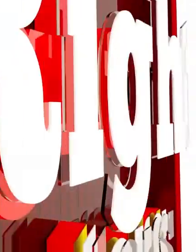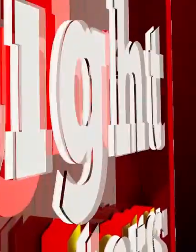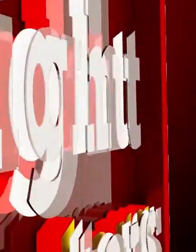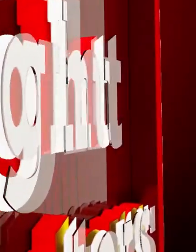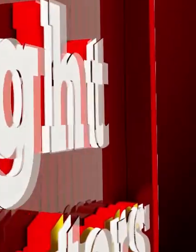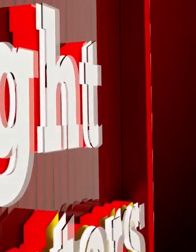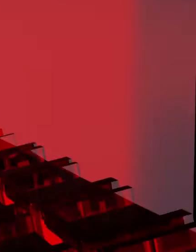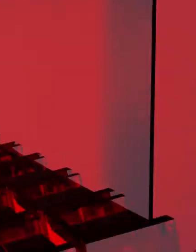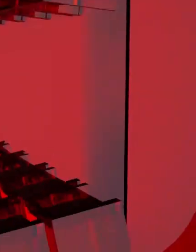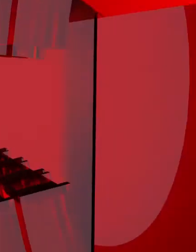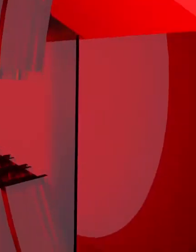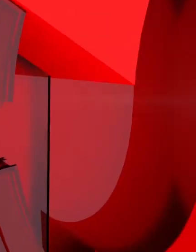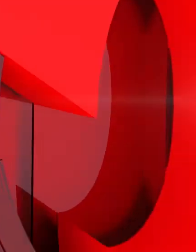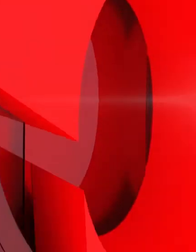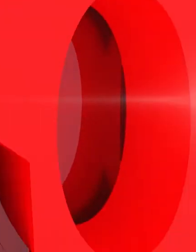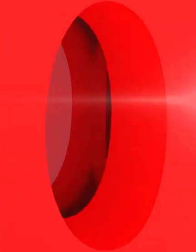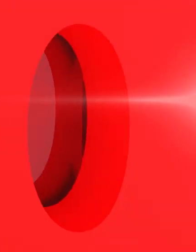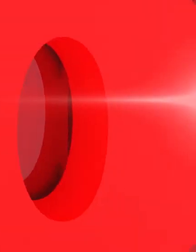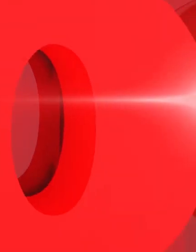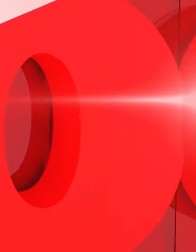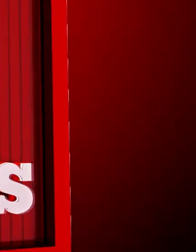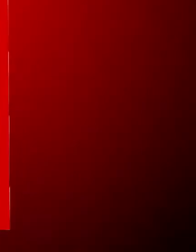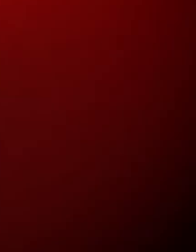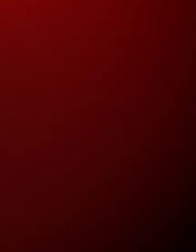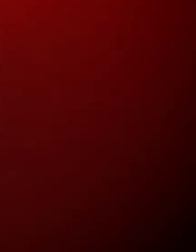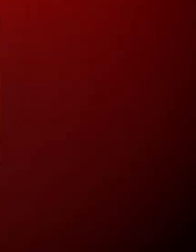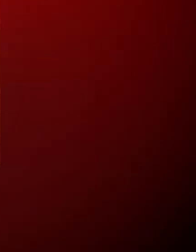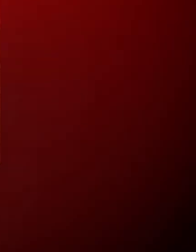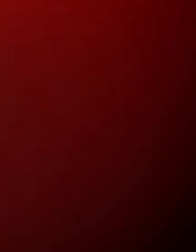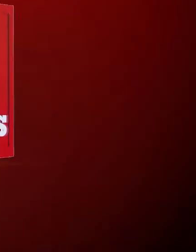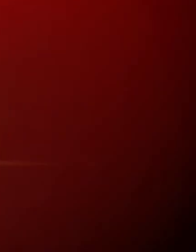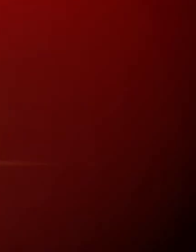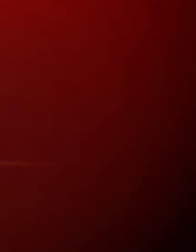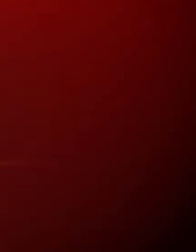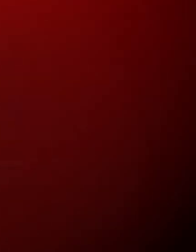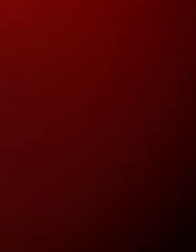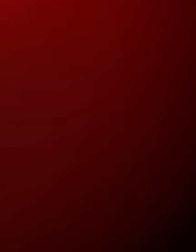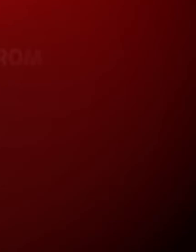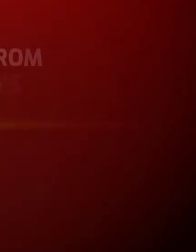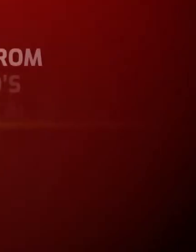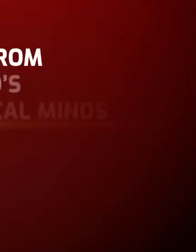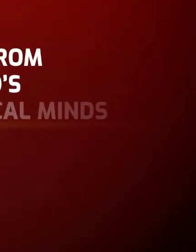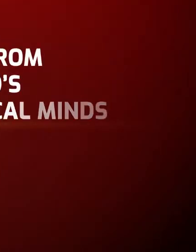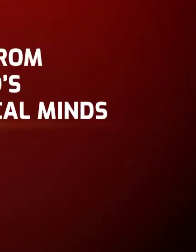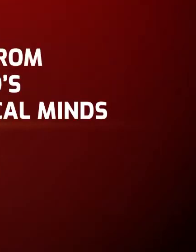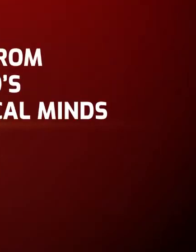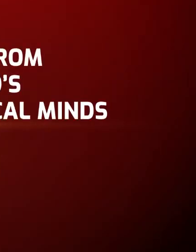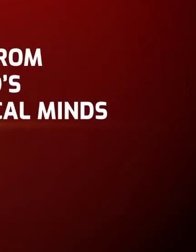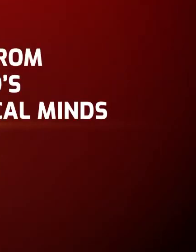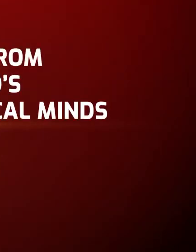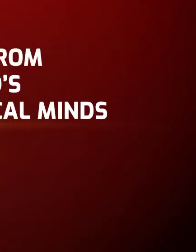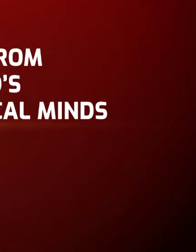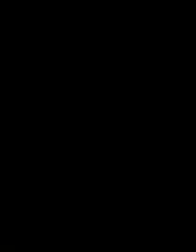Insights from the world's best medical minds. You are watching TheRightDoctors.com.